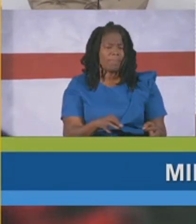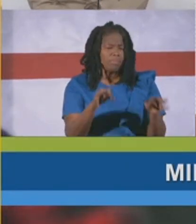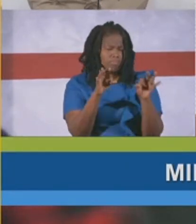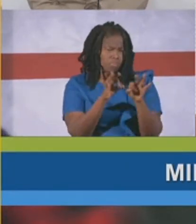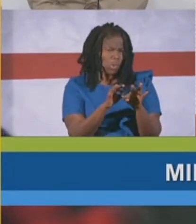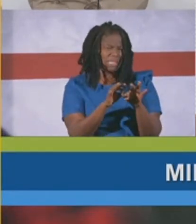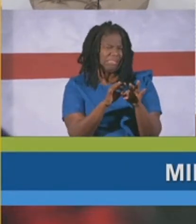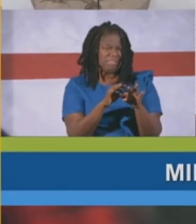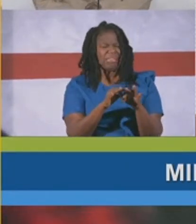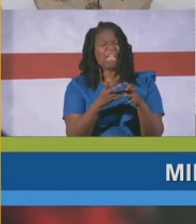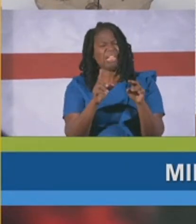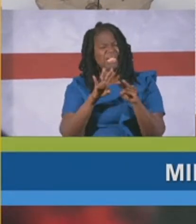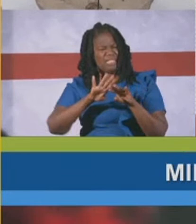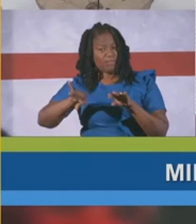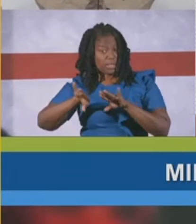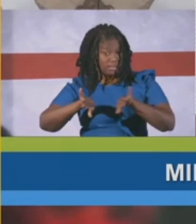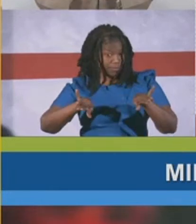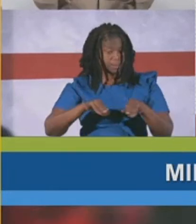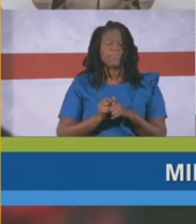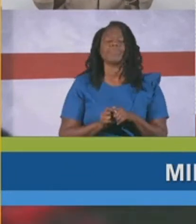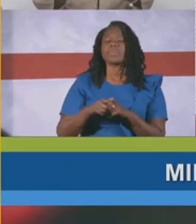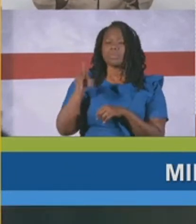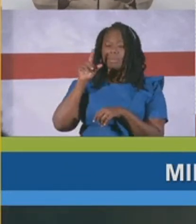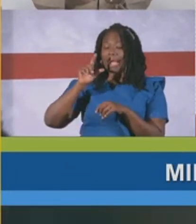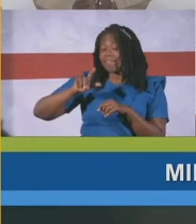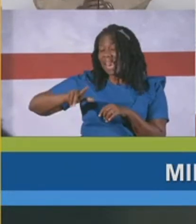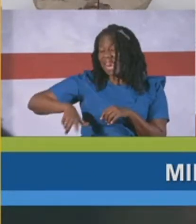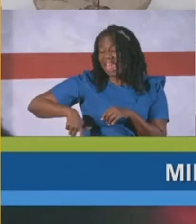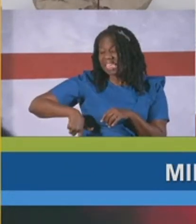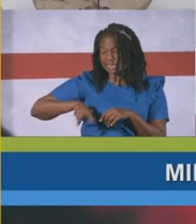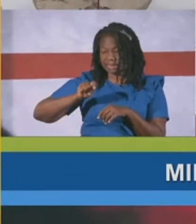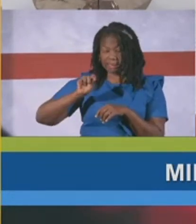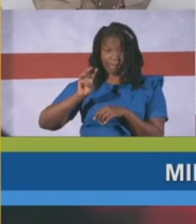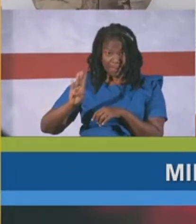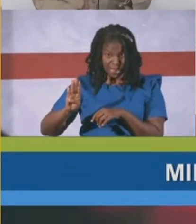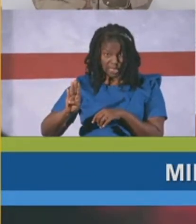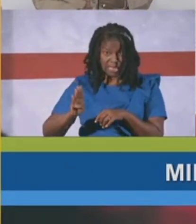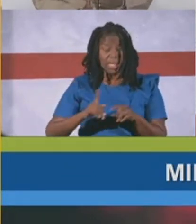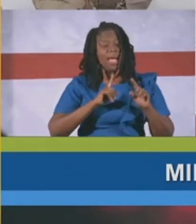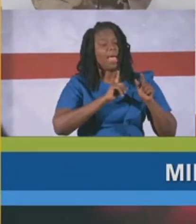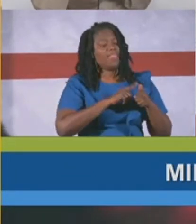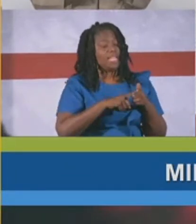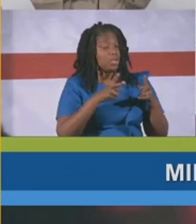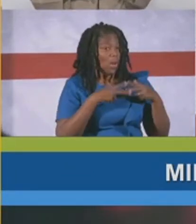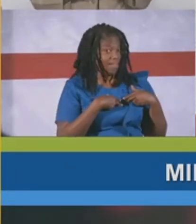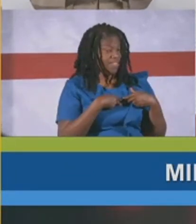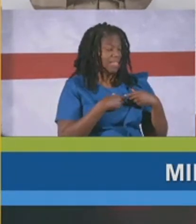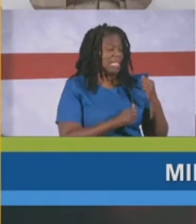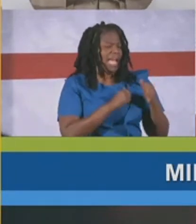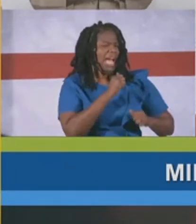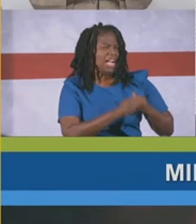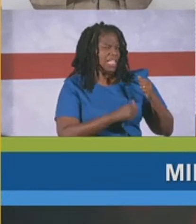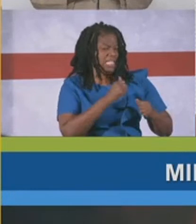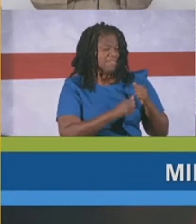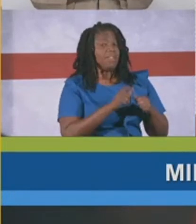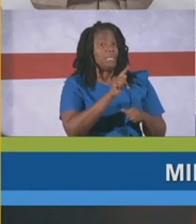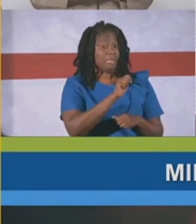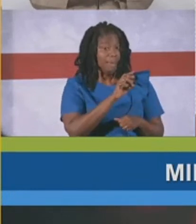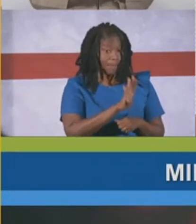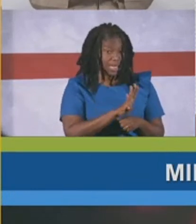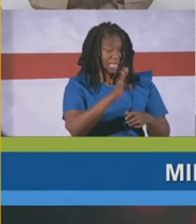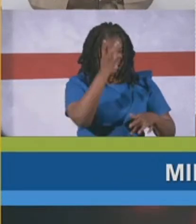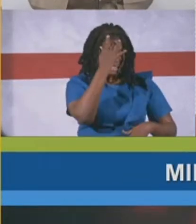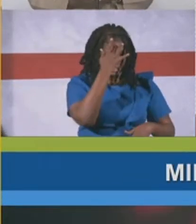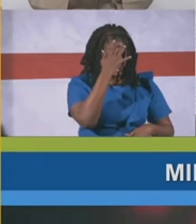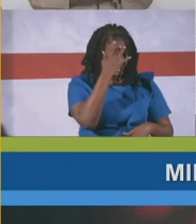and active TB. TB itself, in both forms, can be caused by a bacteria, the name